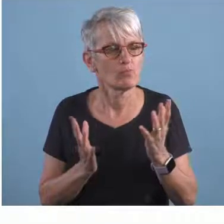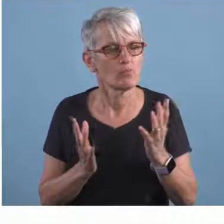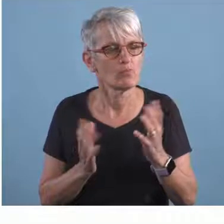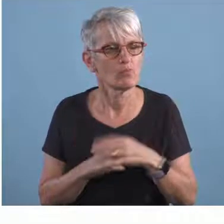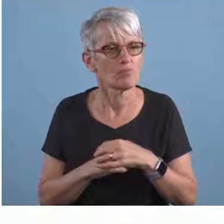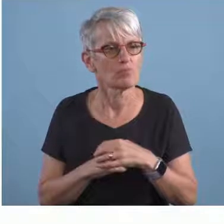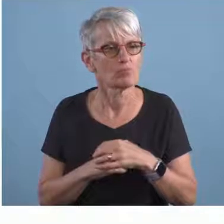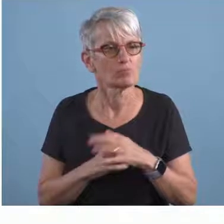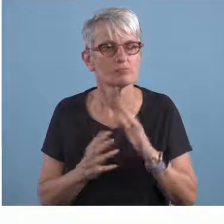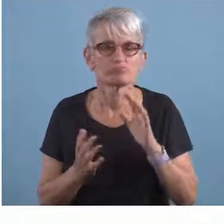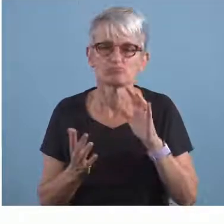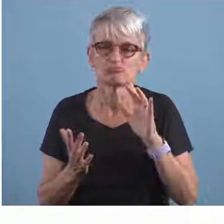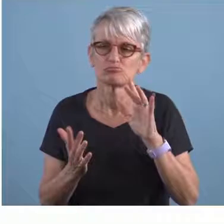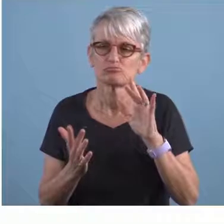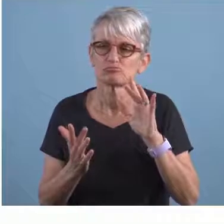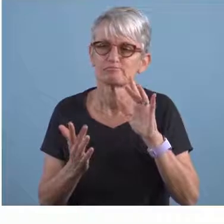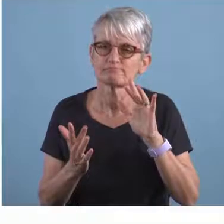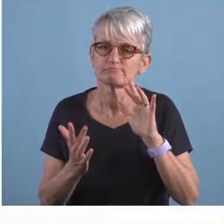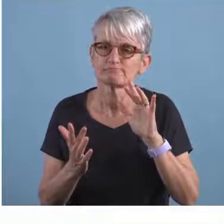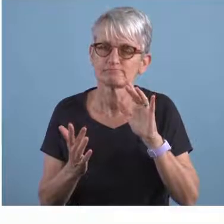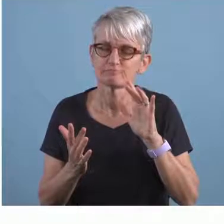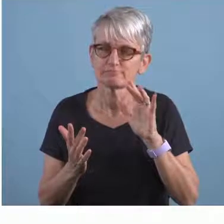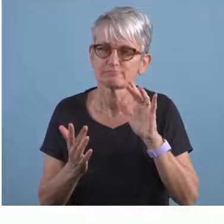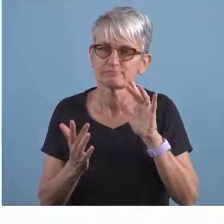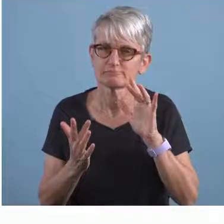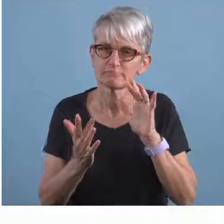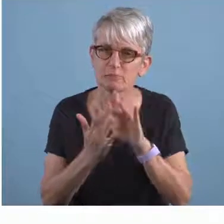Maintain contact with